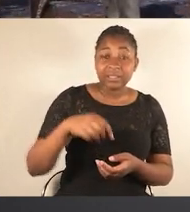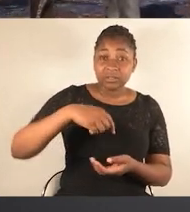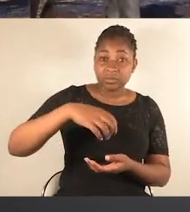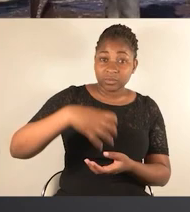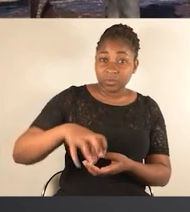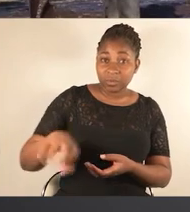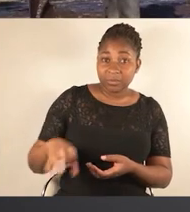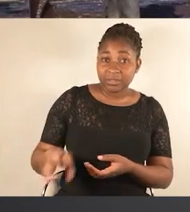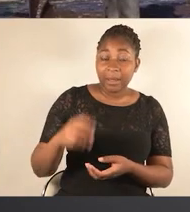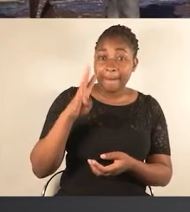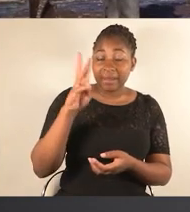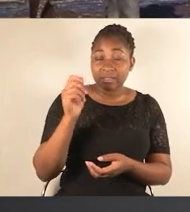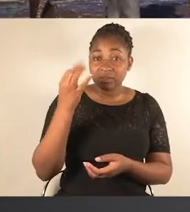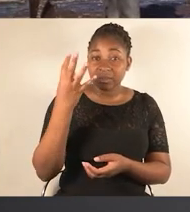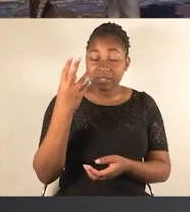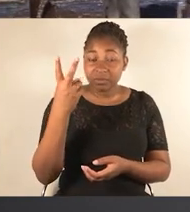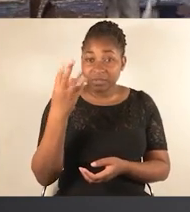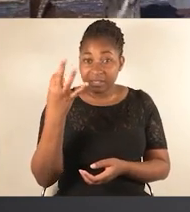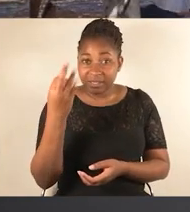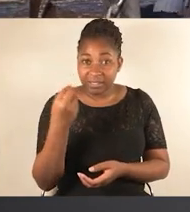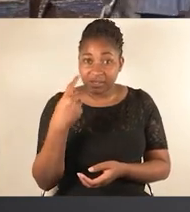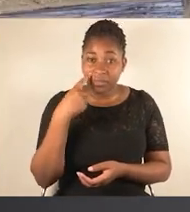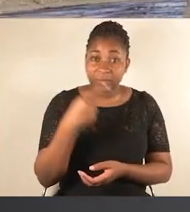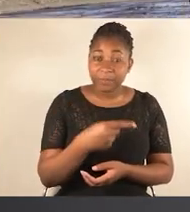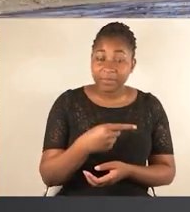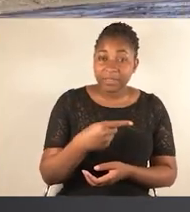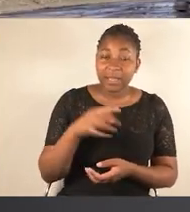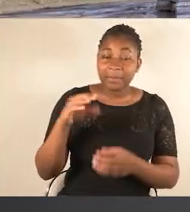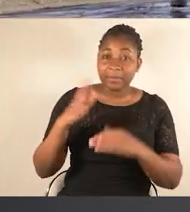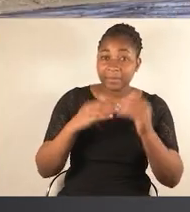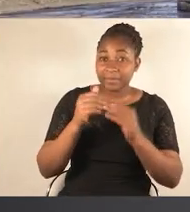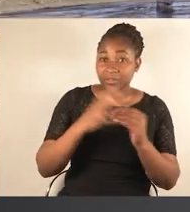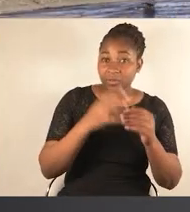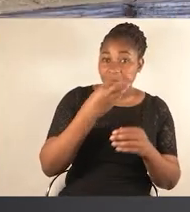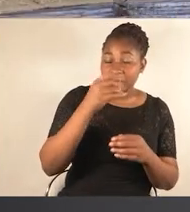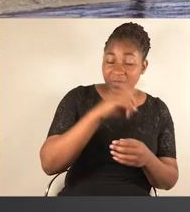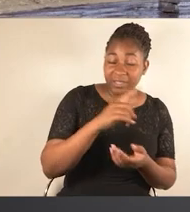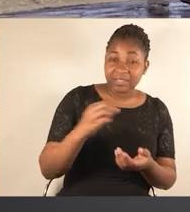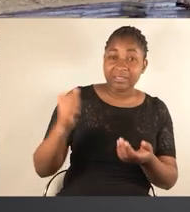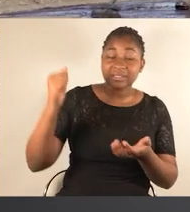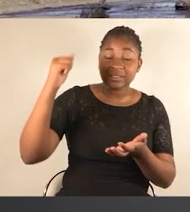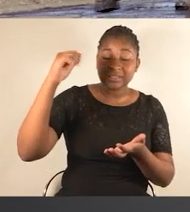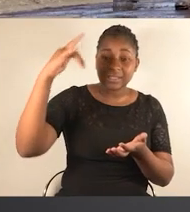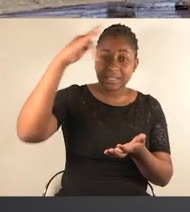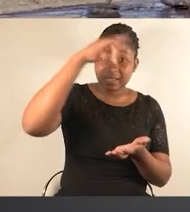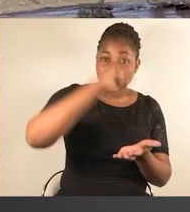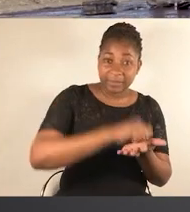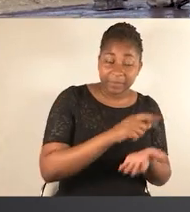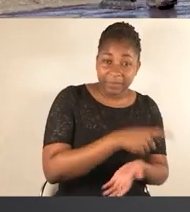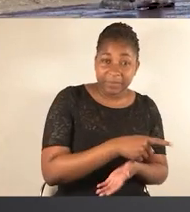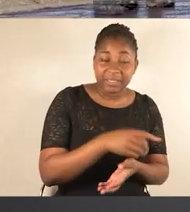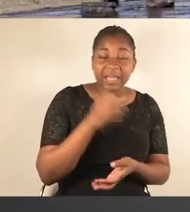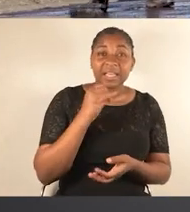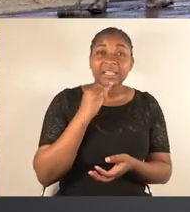the middle-income society by the year 2030. So the rehabilitation of this international airport